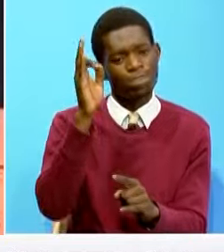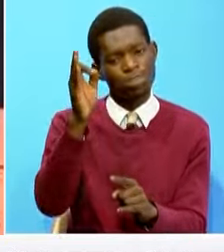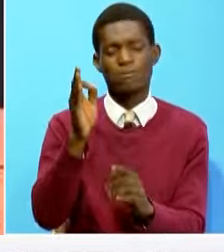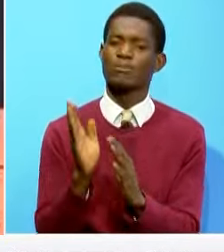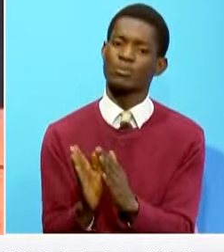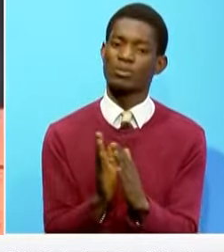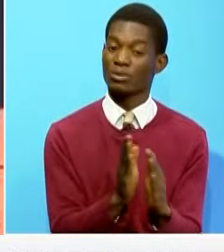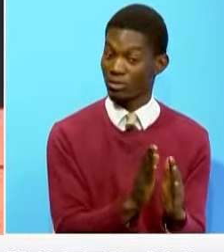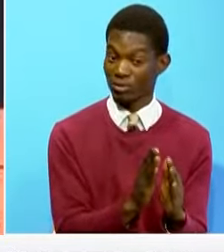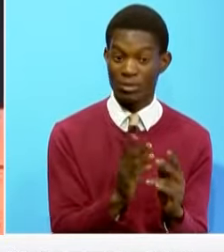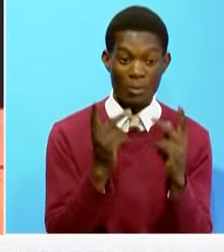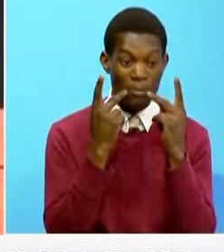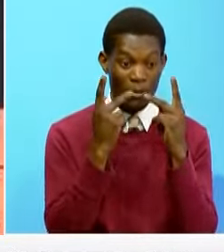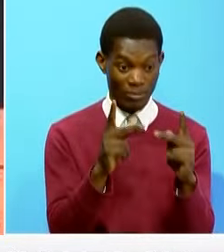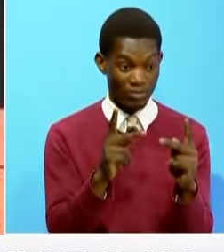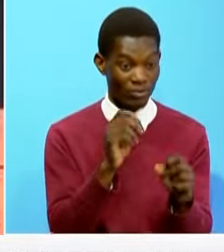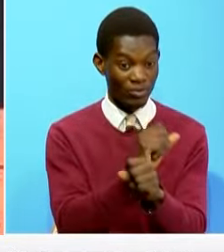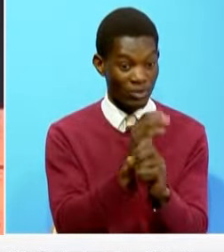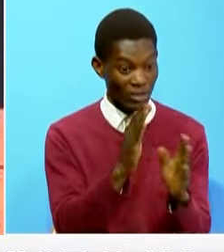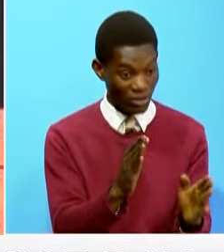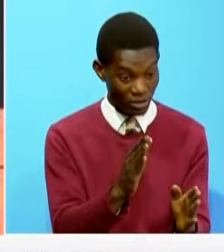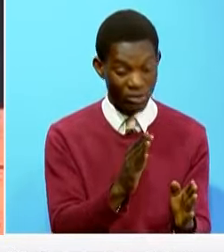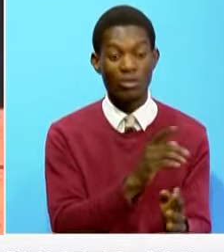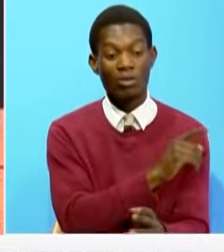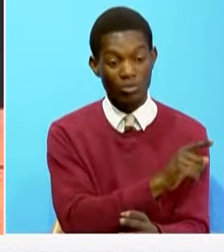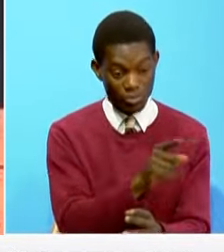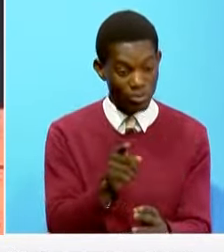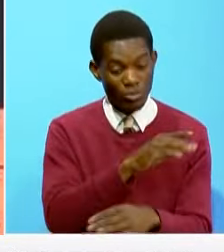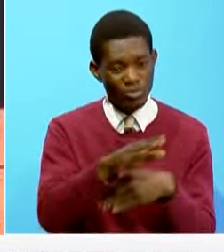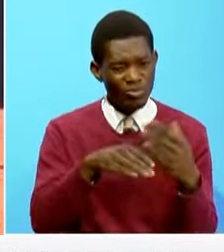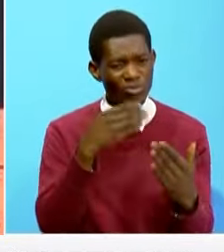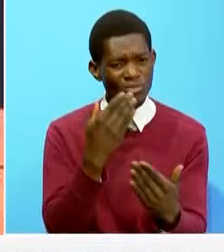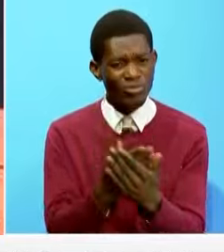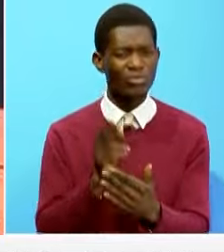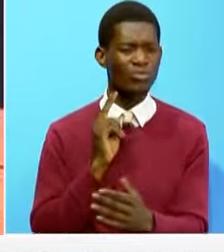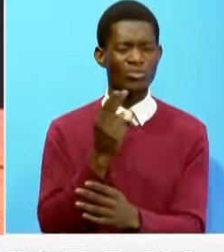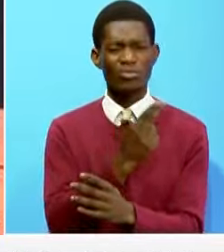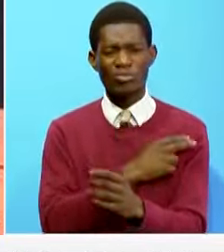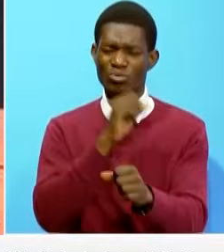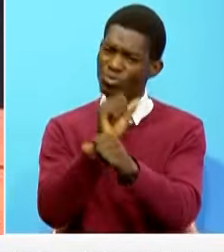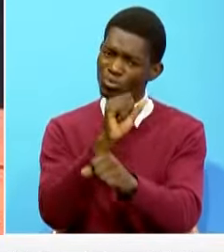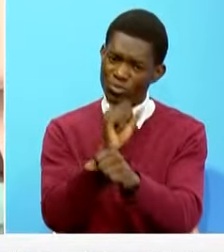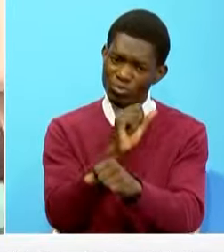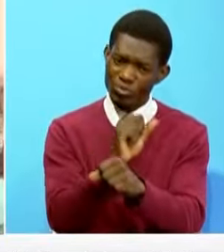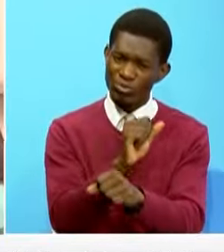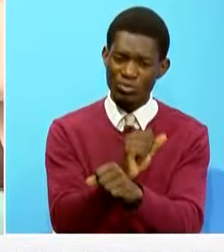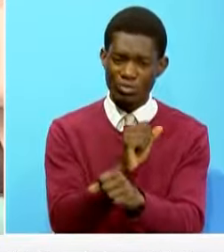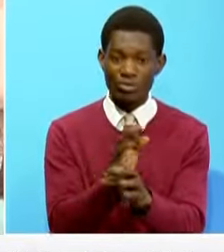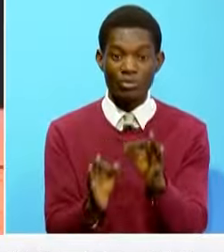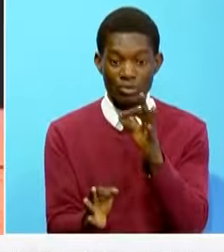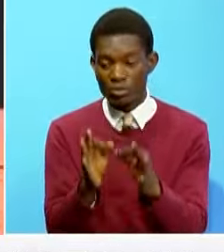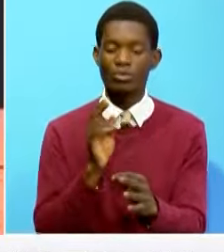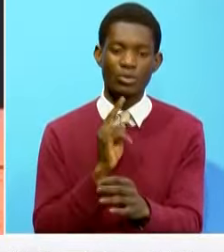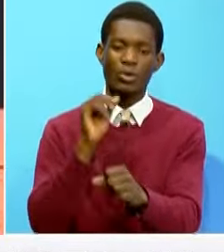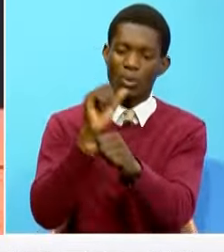public service workers, all our good interventions towards a better Zambia will be in vain if